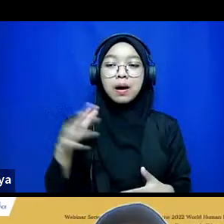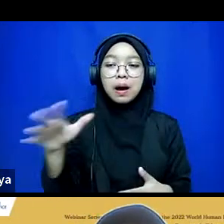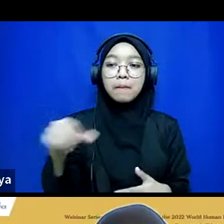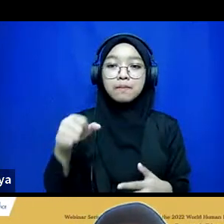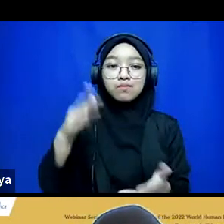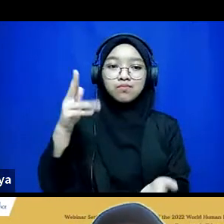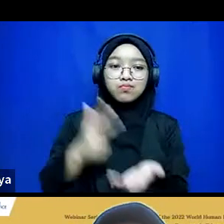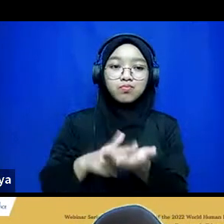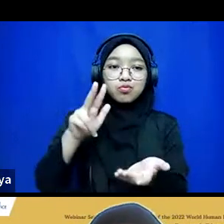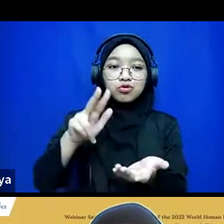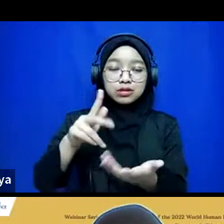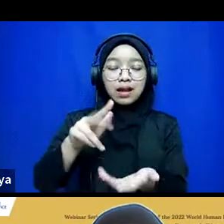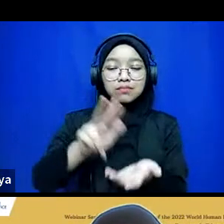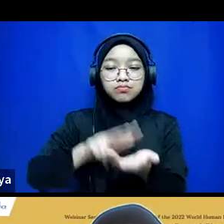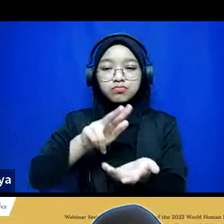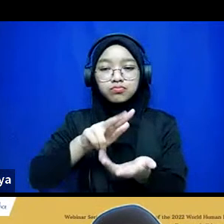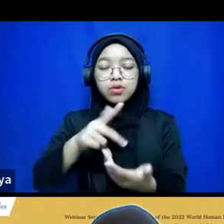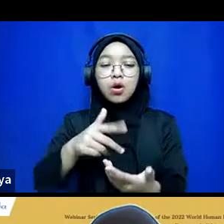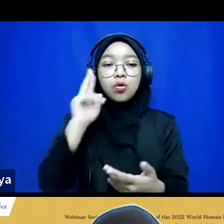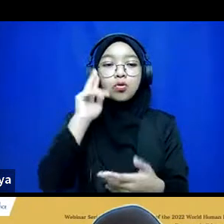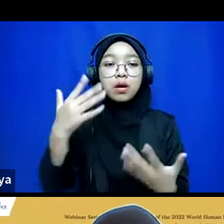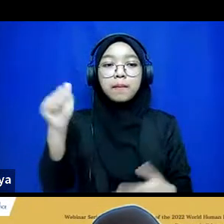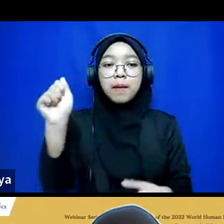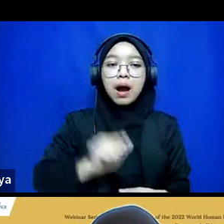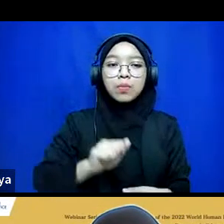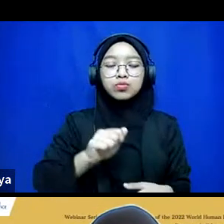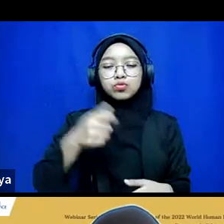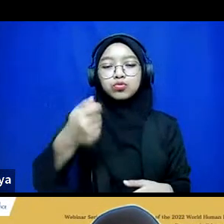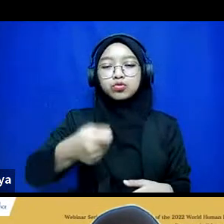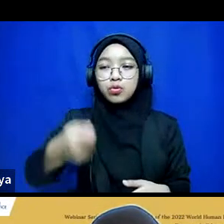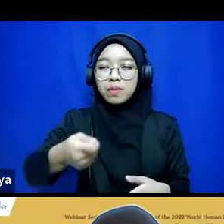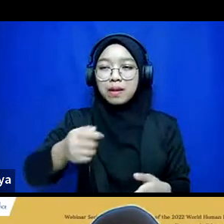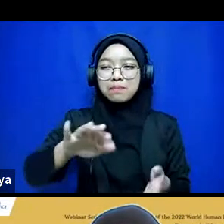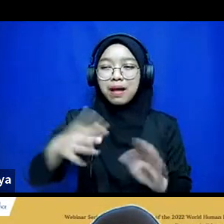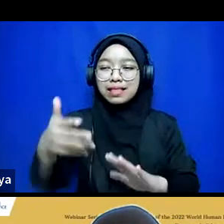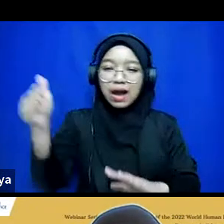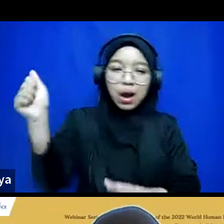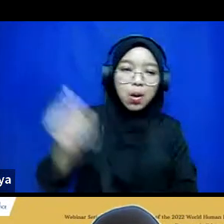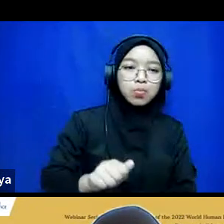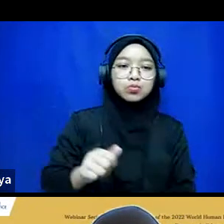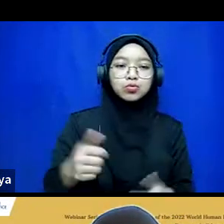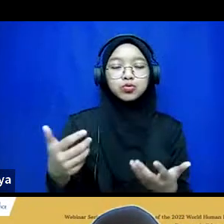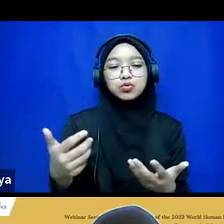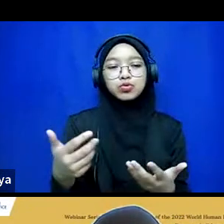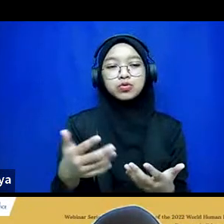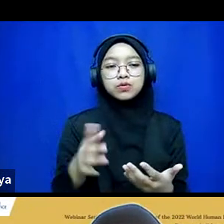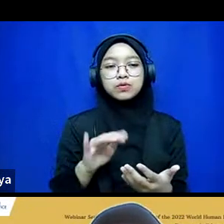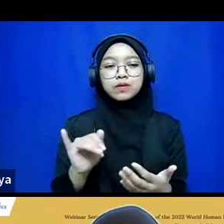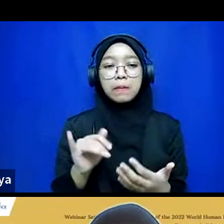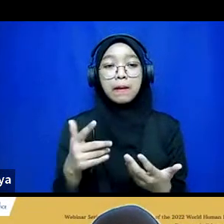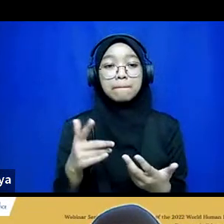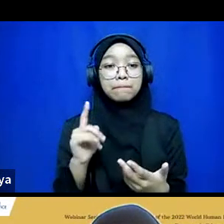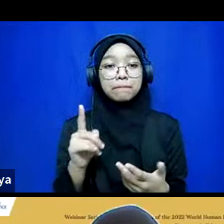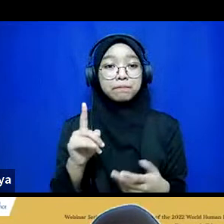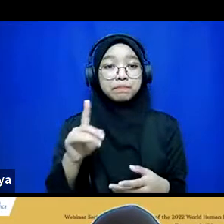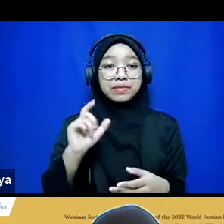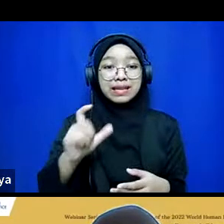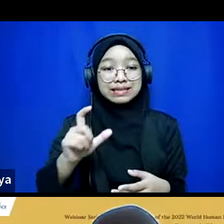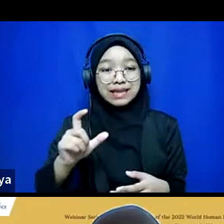death penalty, and obviously one step along the way is a moratorium on its